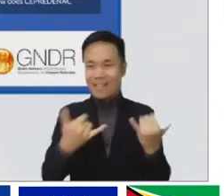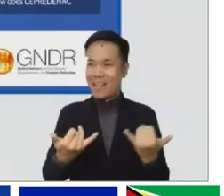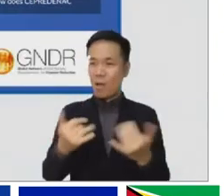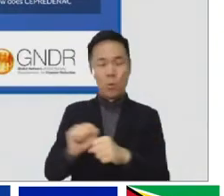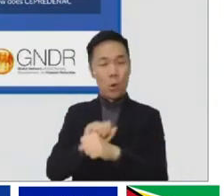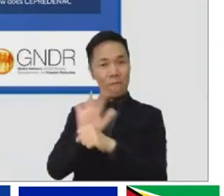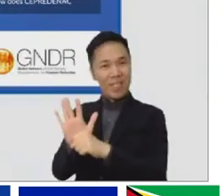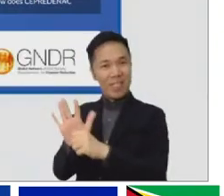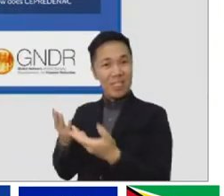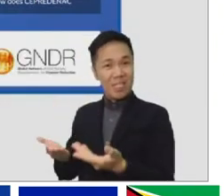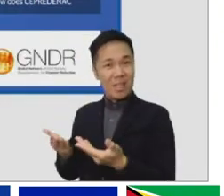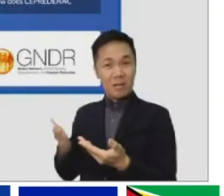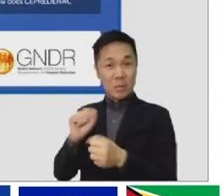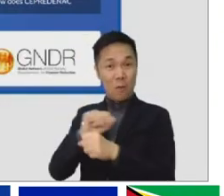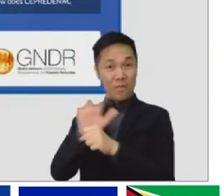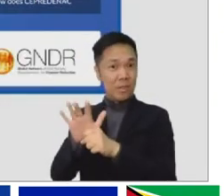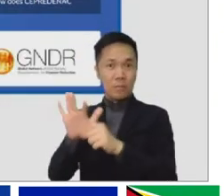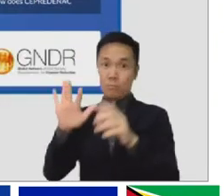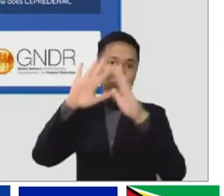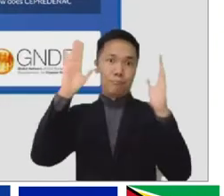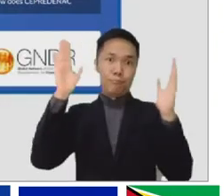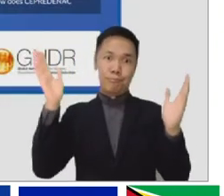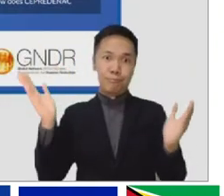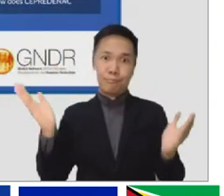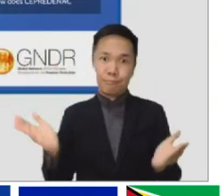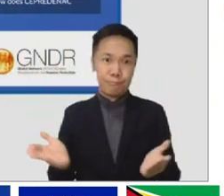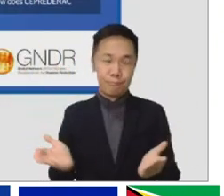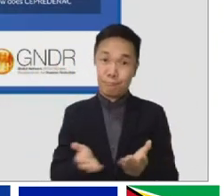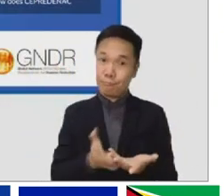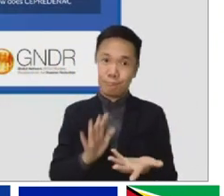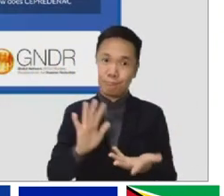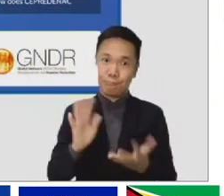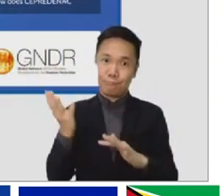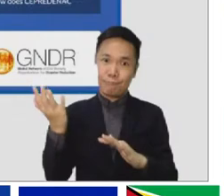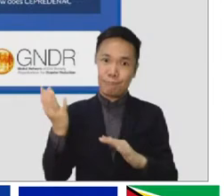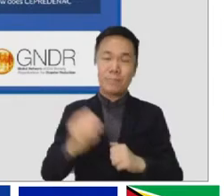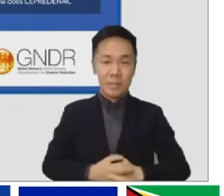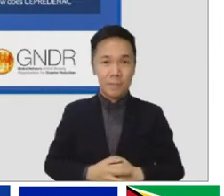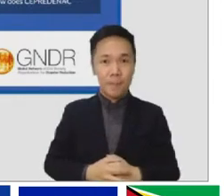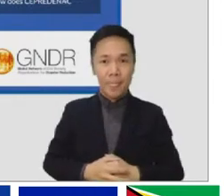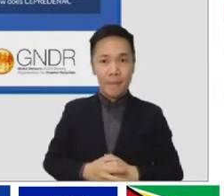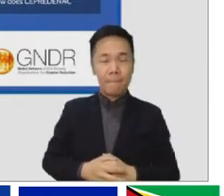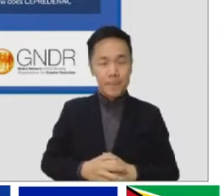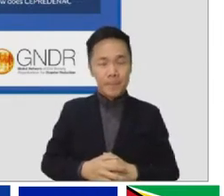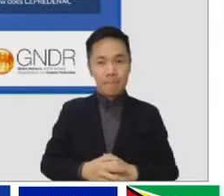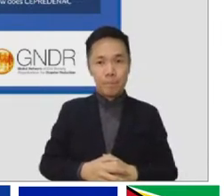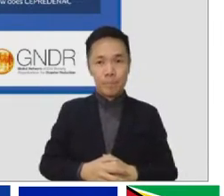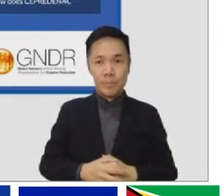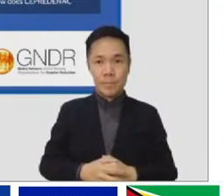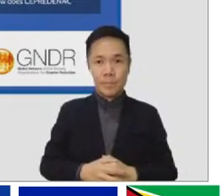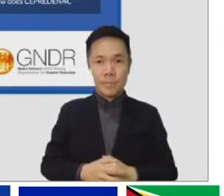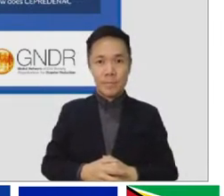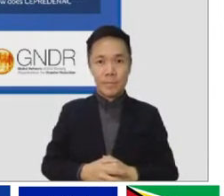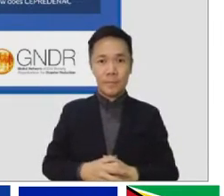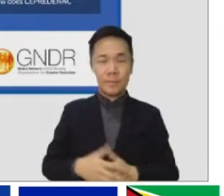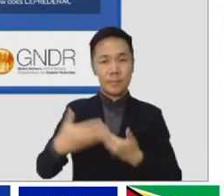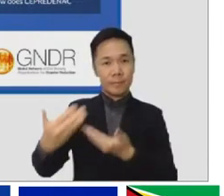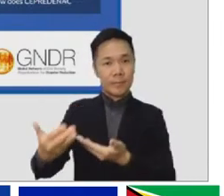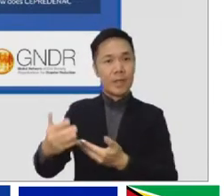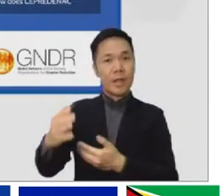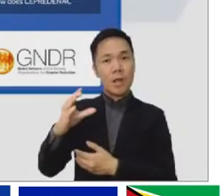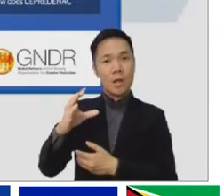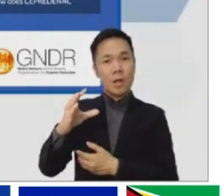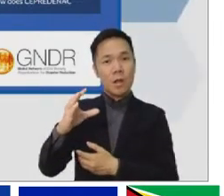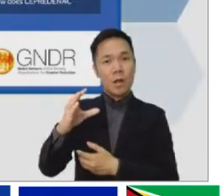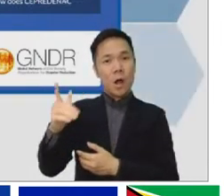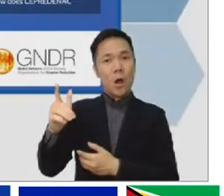world. I will now pass then on to Coronel Rico, with an interesting